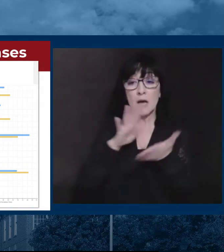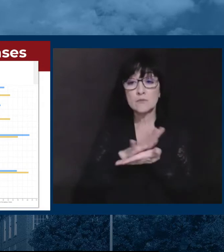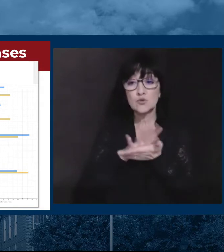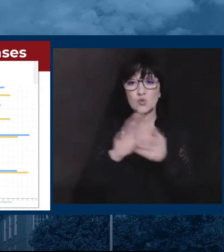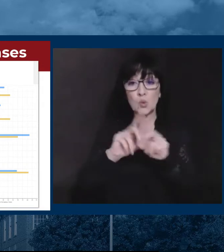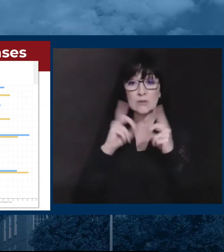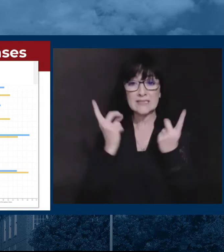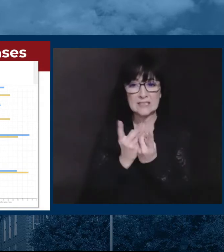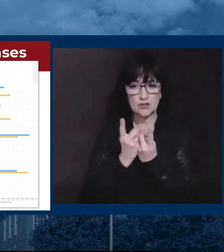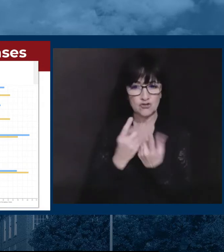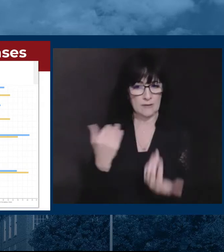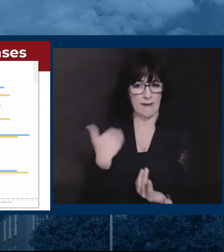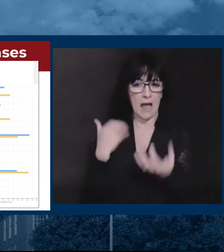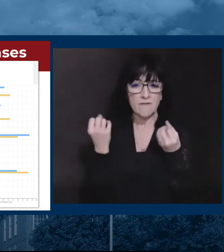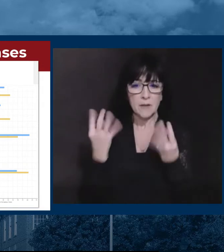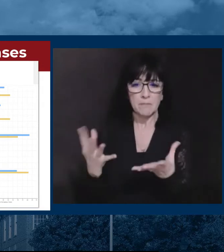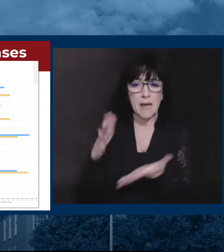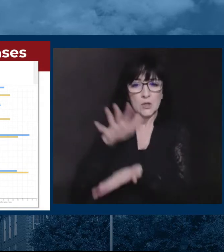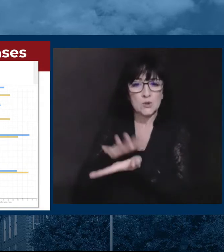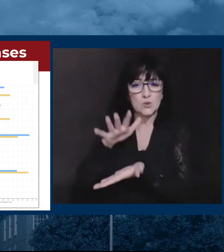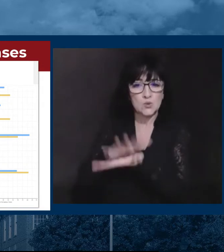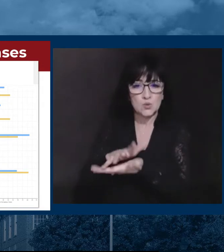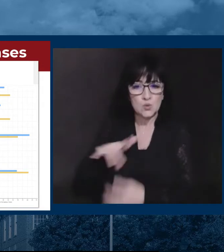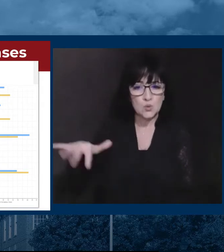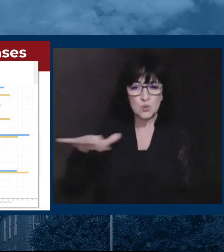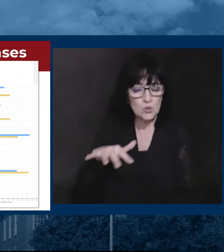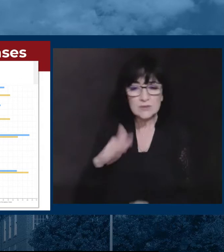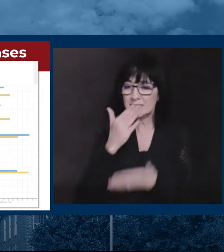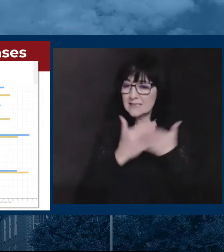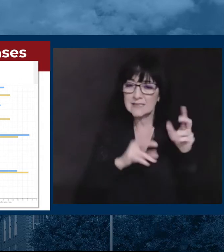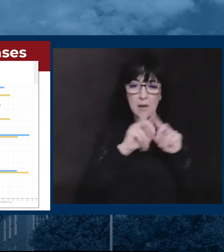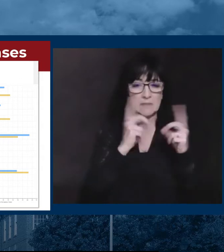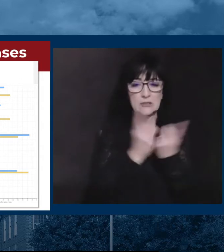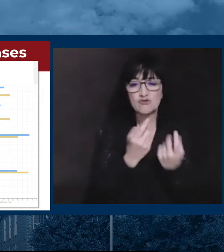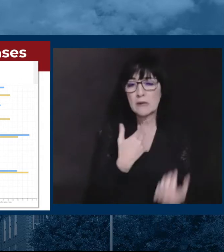percent of cases per